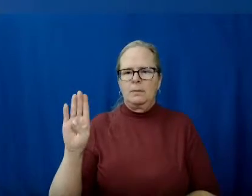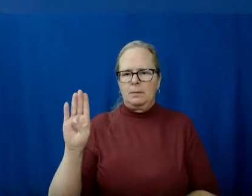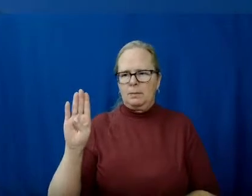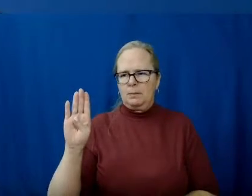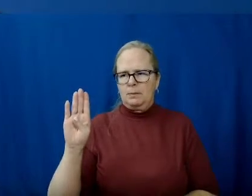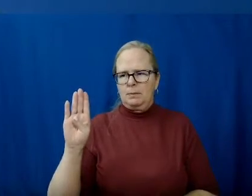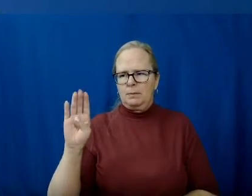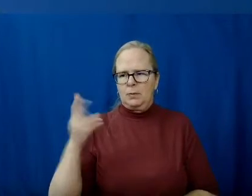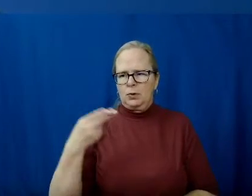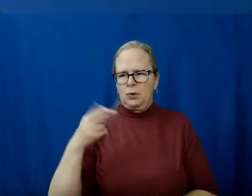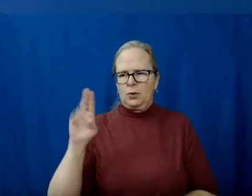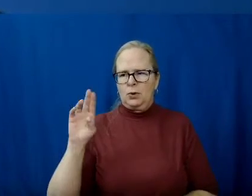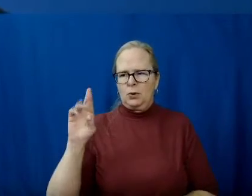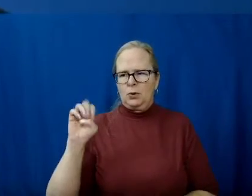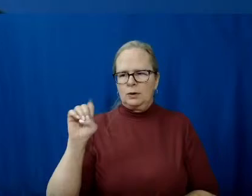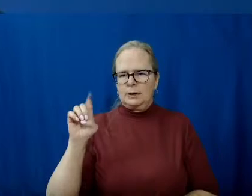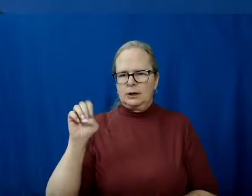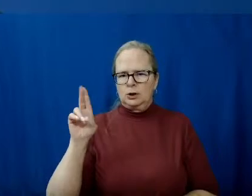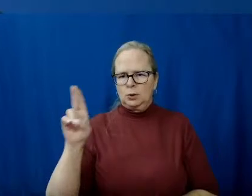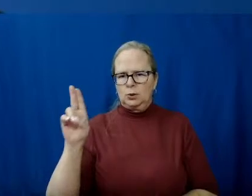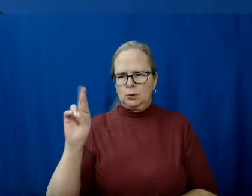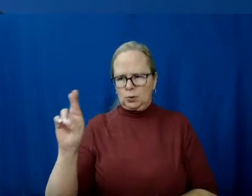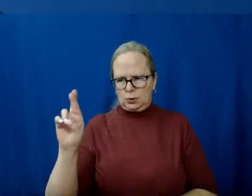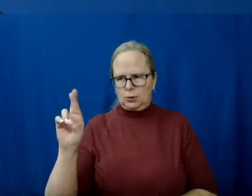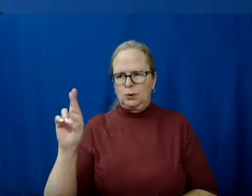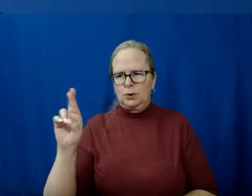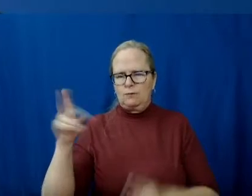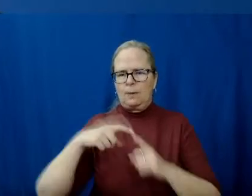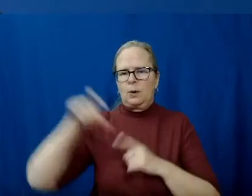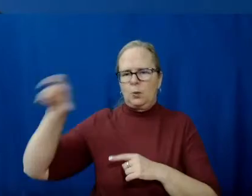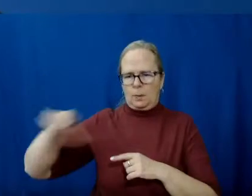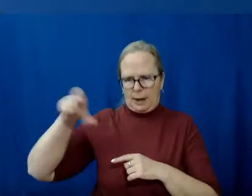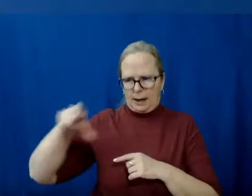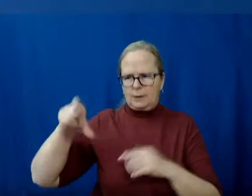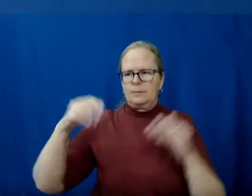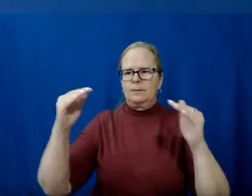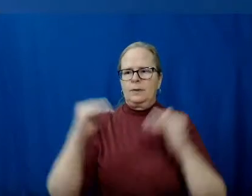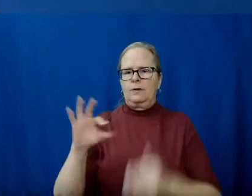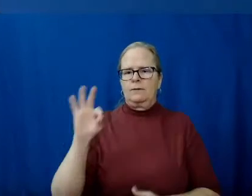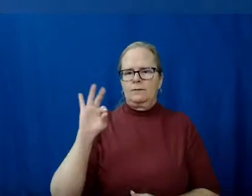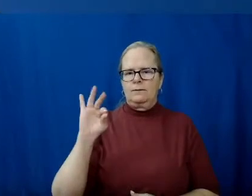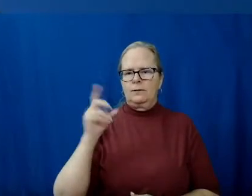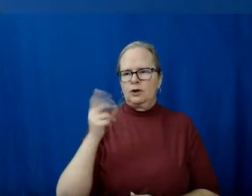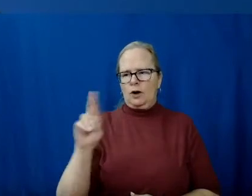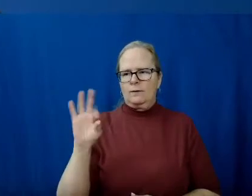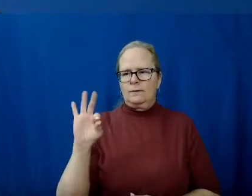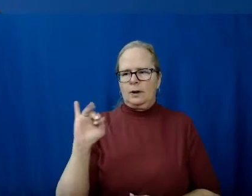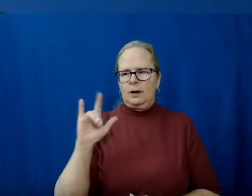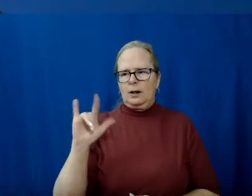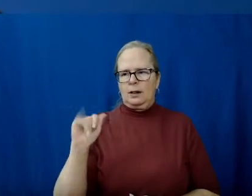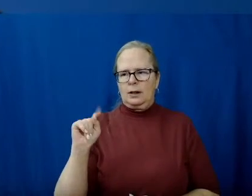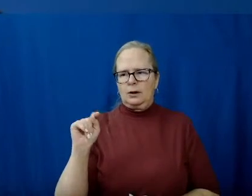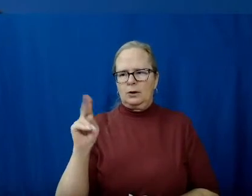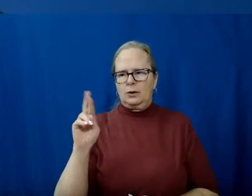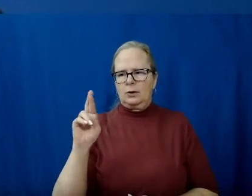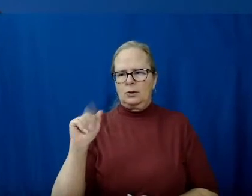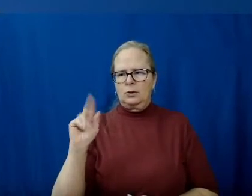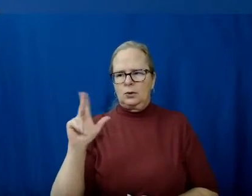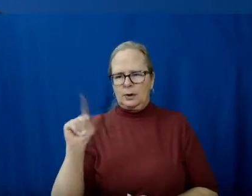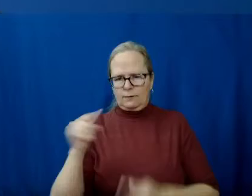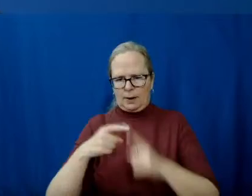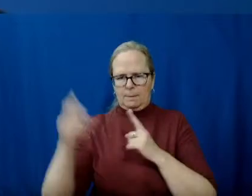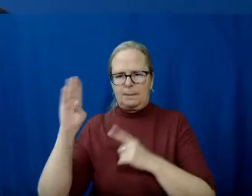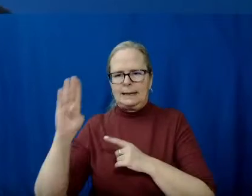Noel Gibney from Alberta, and the president of the Canadian Medical Association, Dr. Catherine Smart from